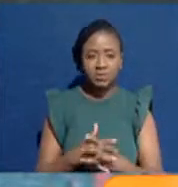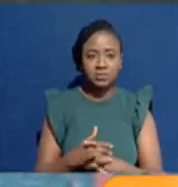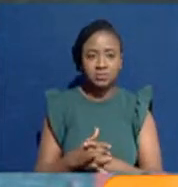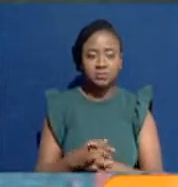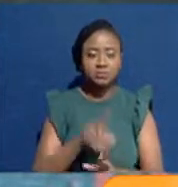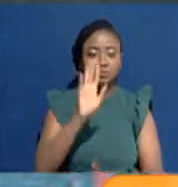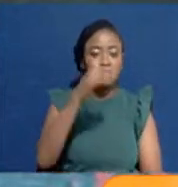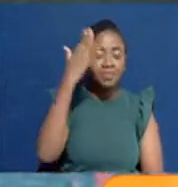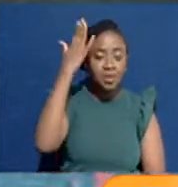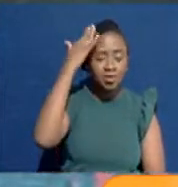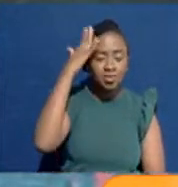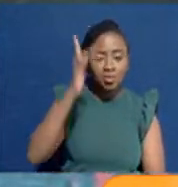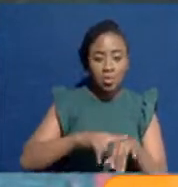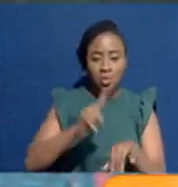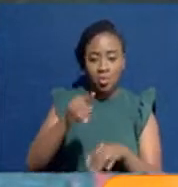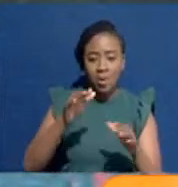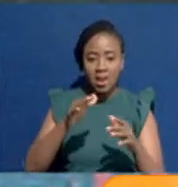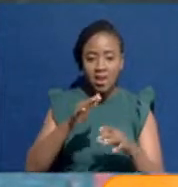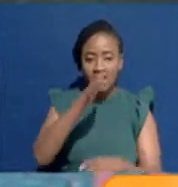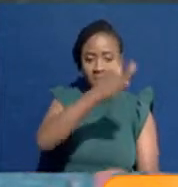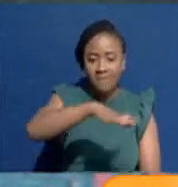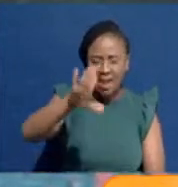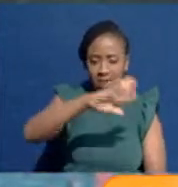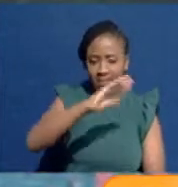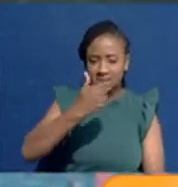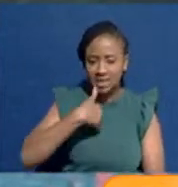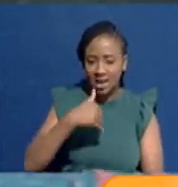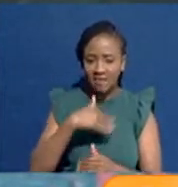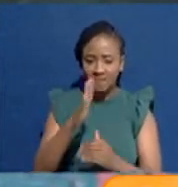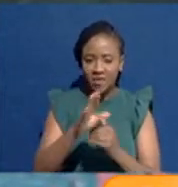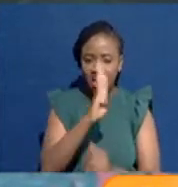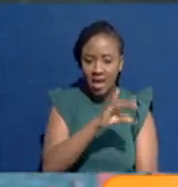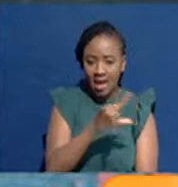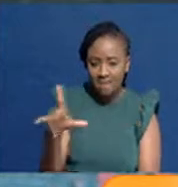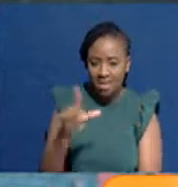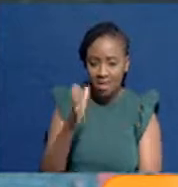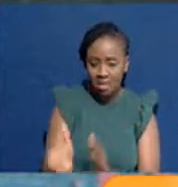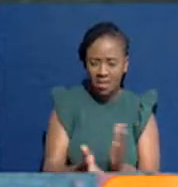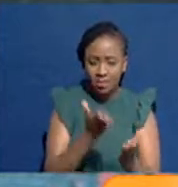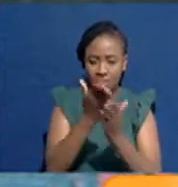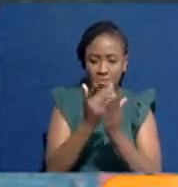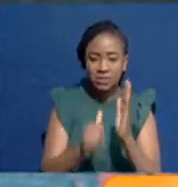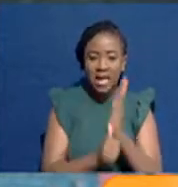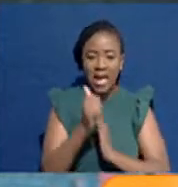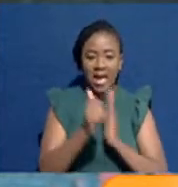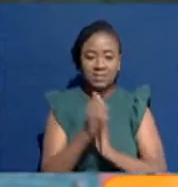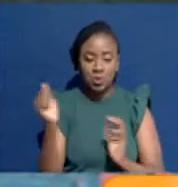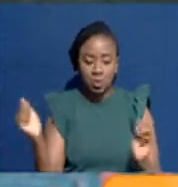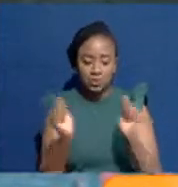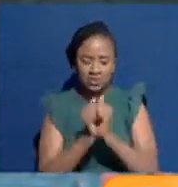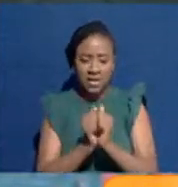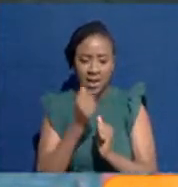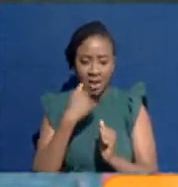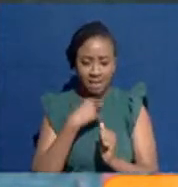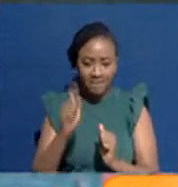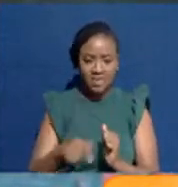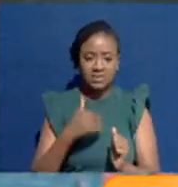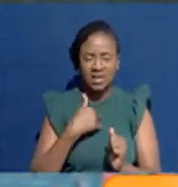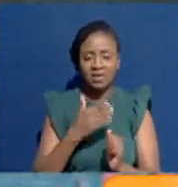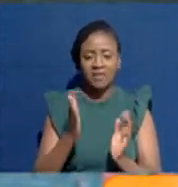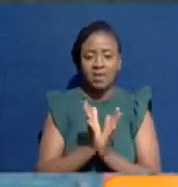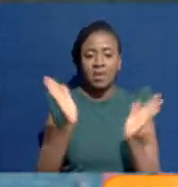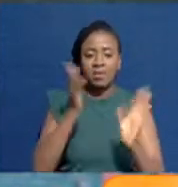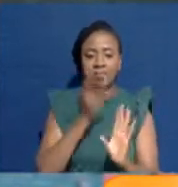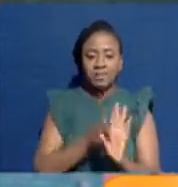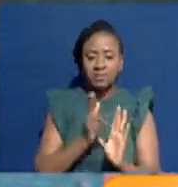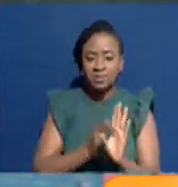when Parliament proposes a bill, when a bill is given to Parliament, under Article 10, you have to carry out public participation. Right.